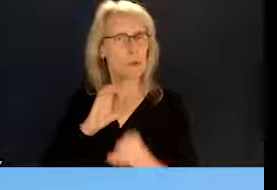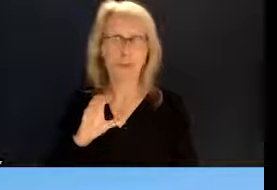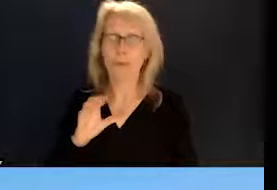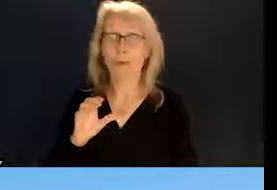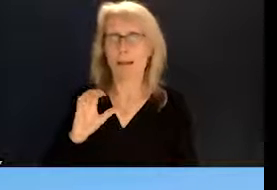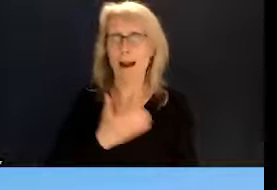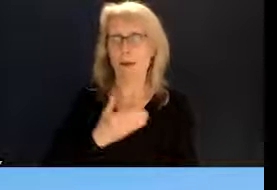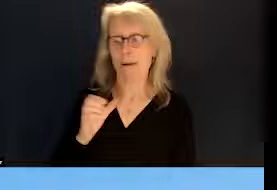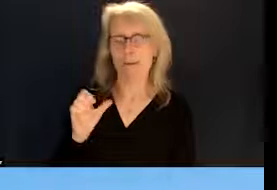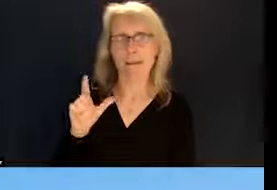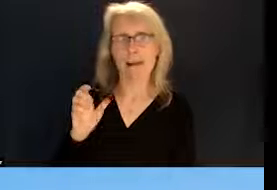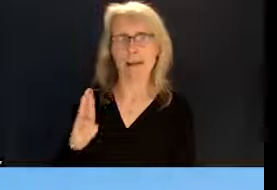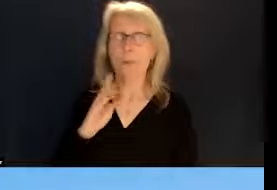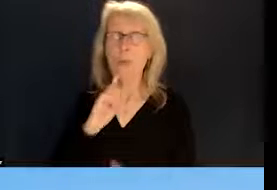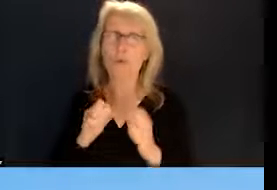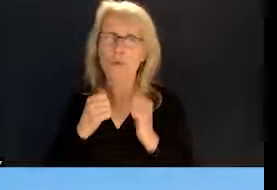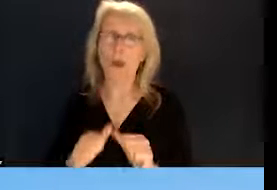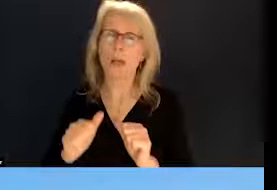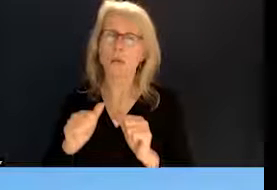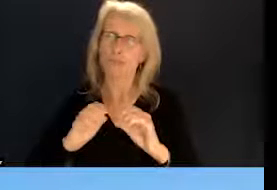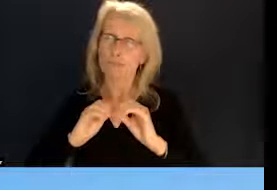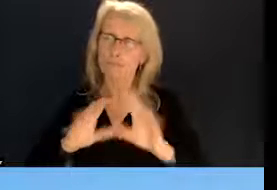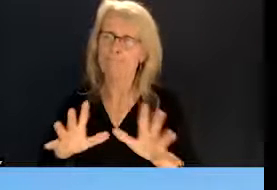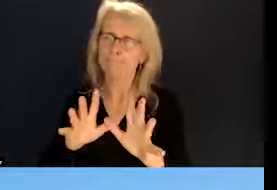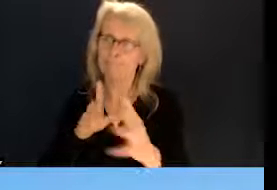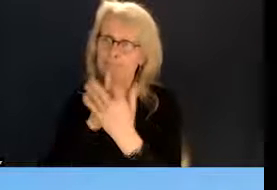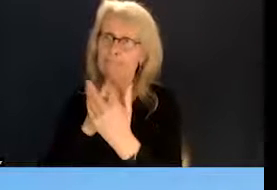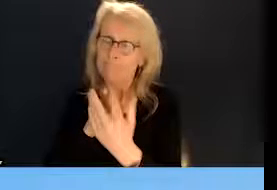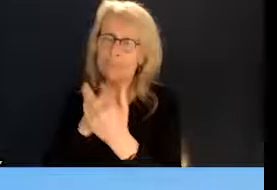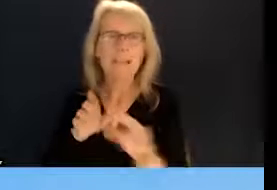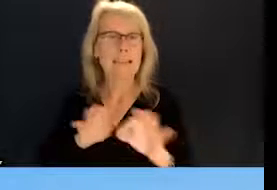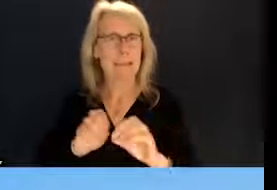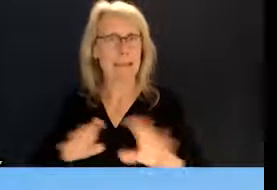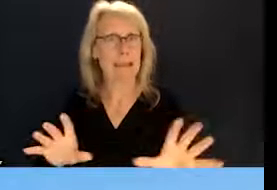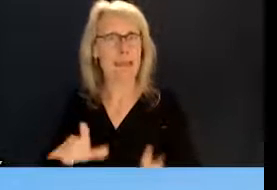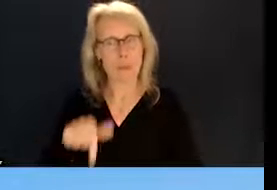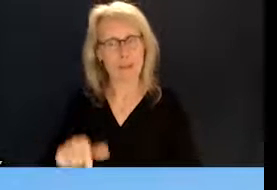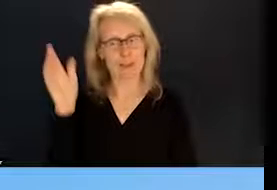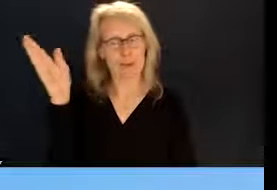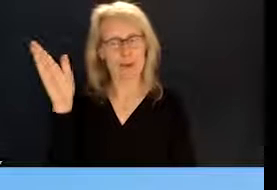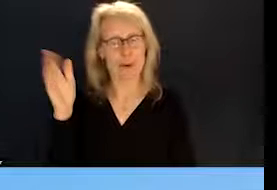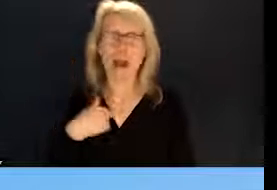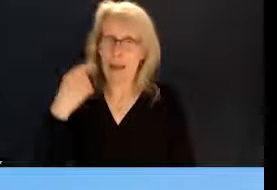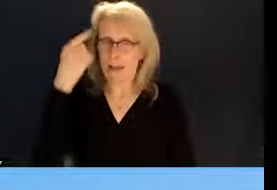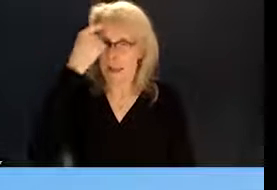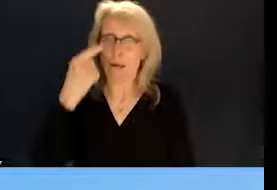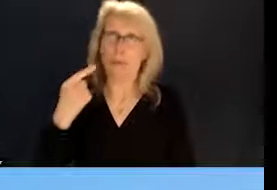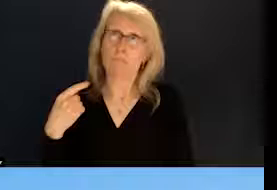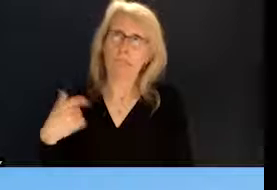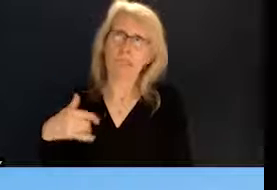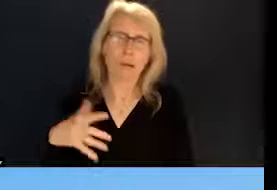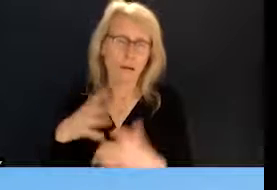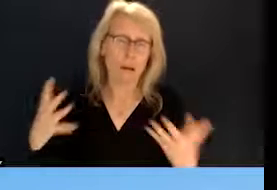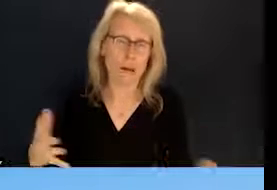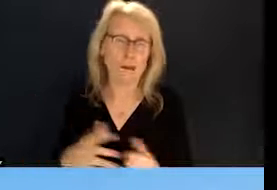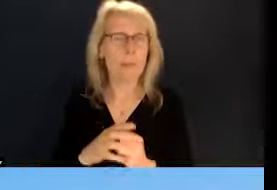really, really strives to do and to do well. So for instance, this talk is one that I think about a lot because how